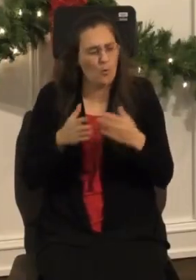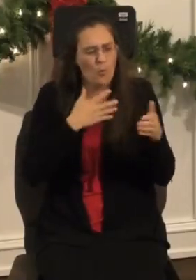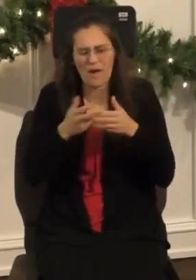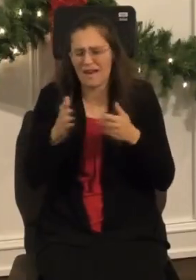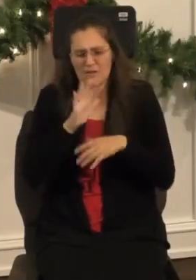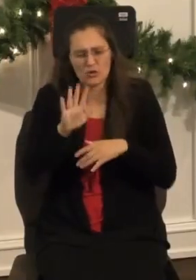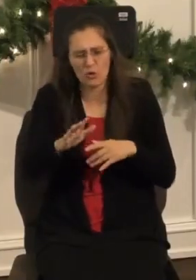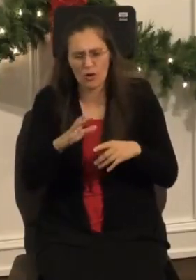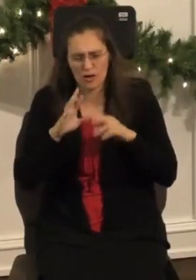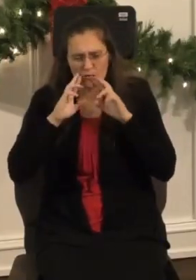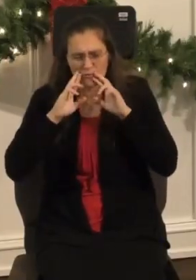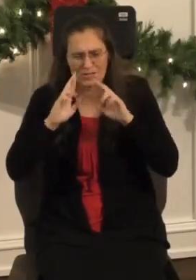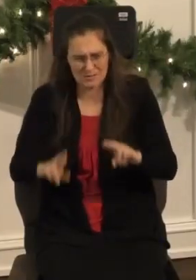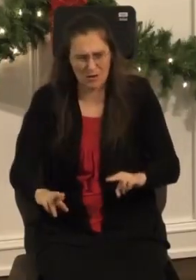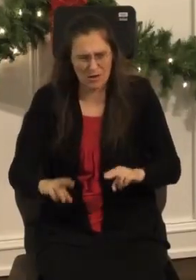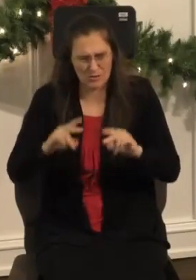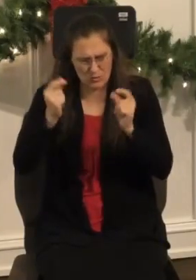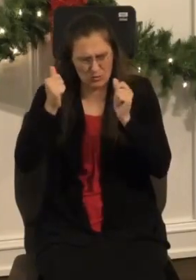you respond,